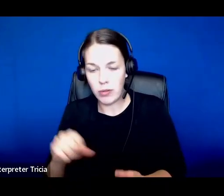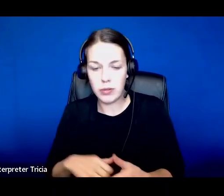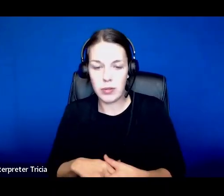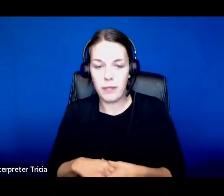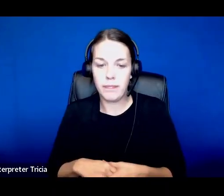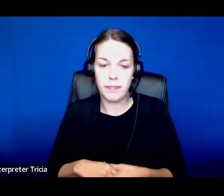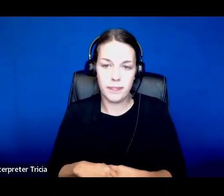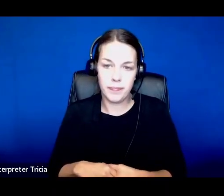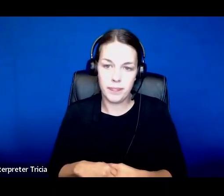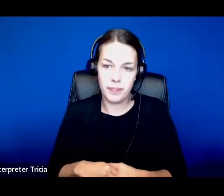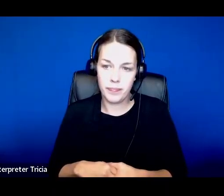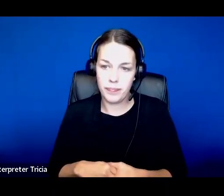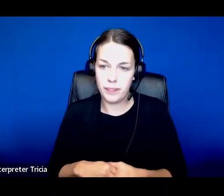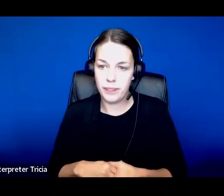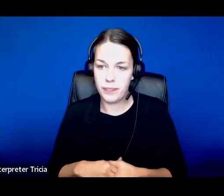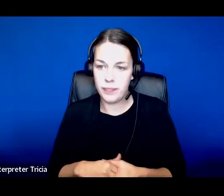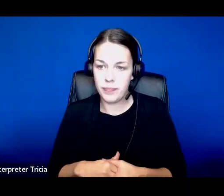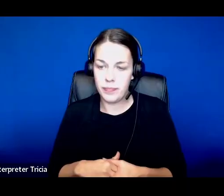there.